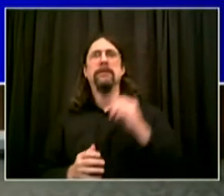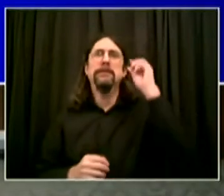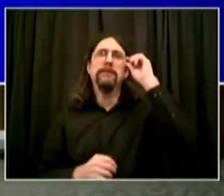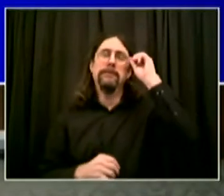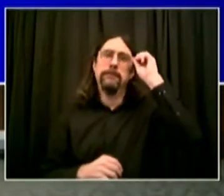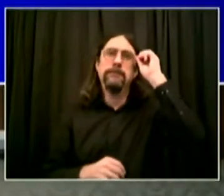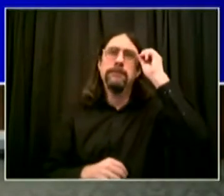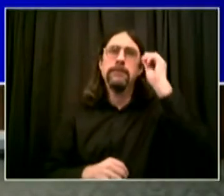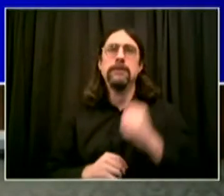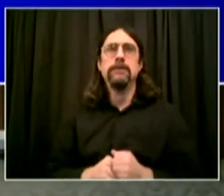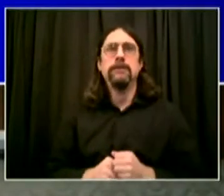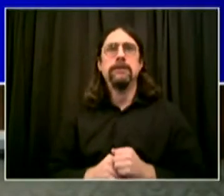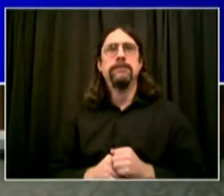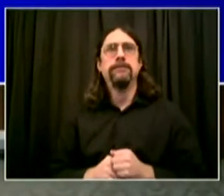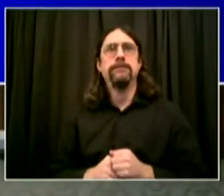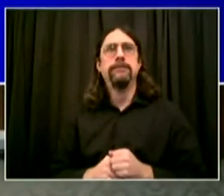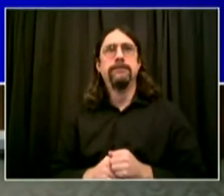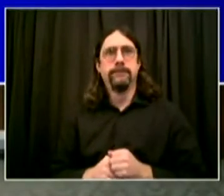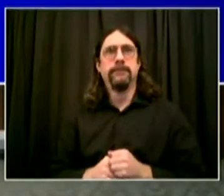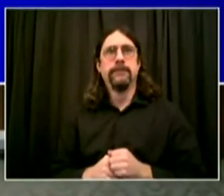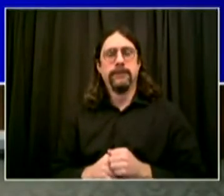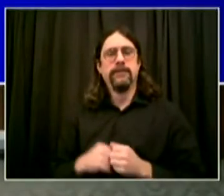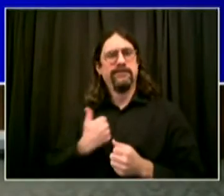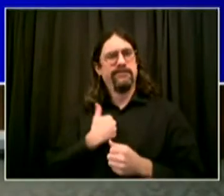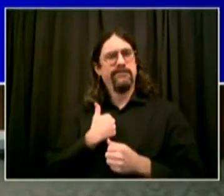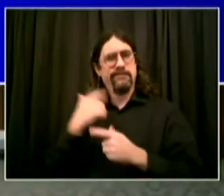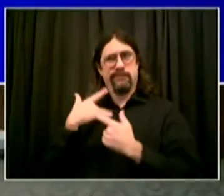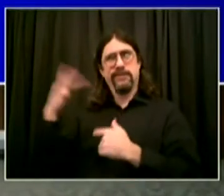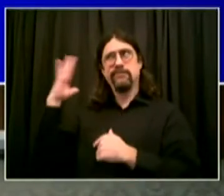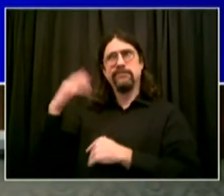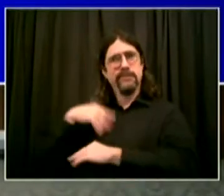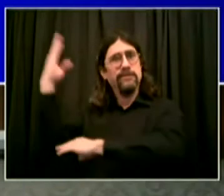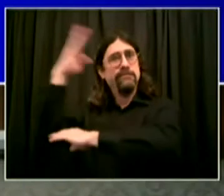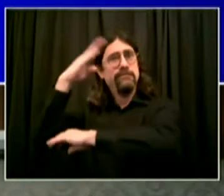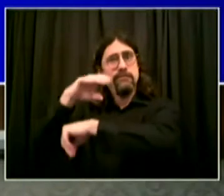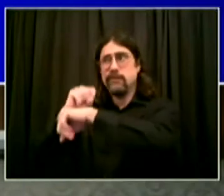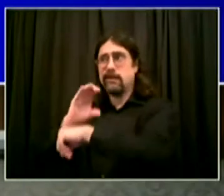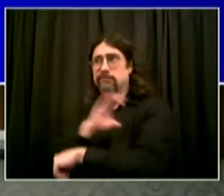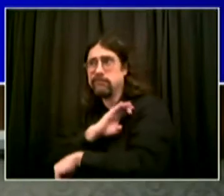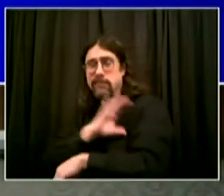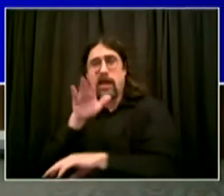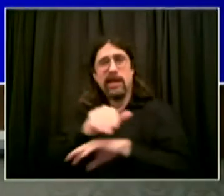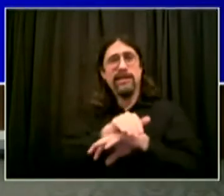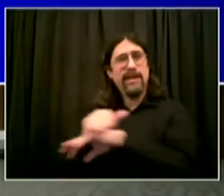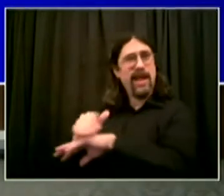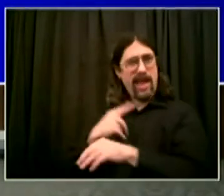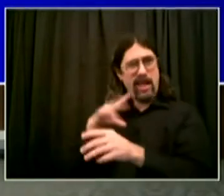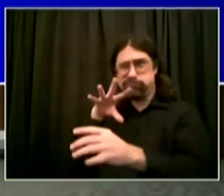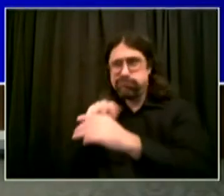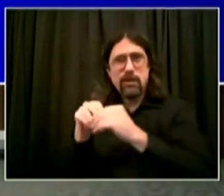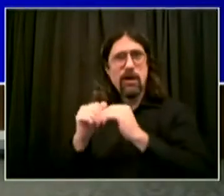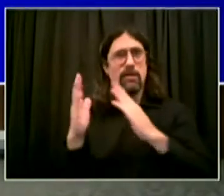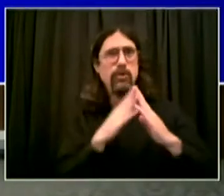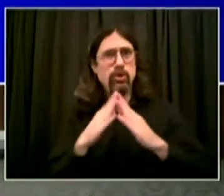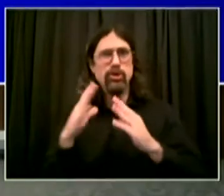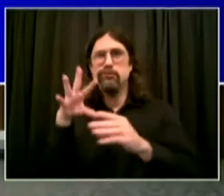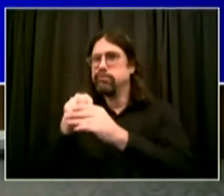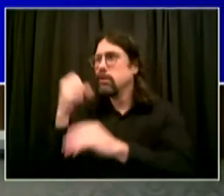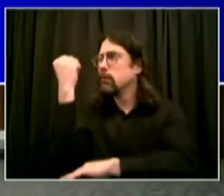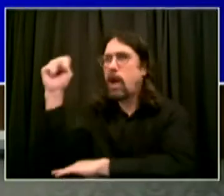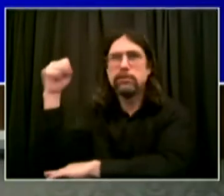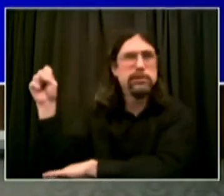have fought for structural reforms to policing at the state and city level.